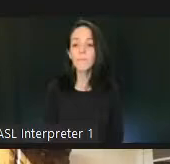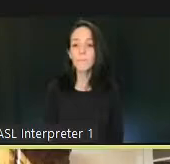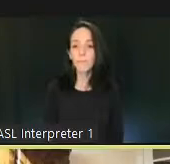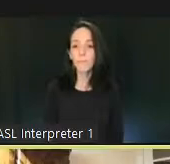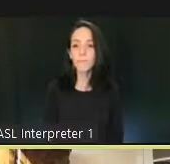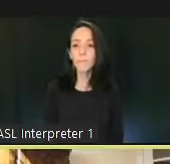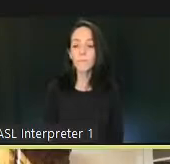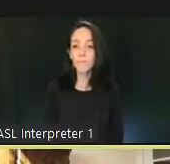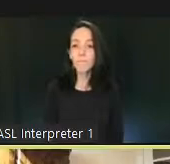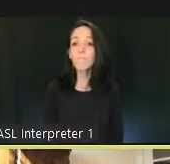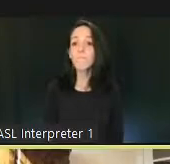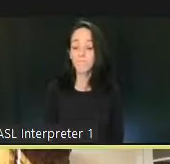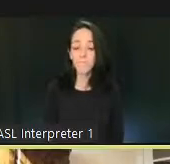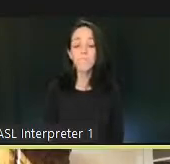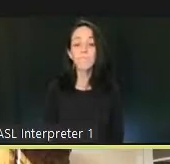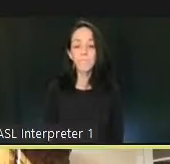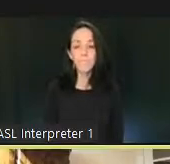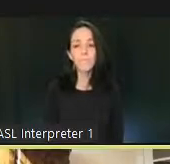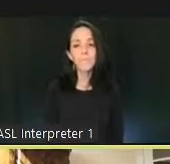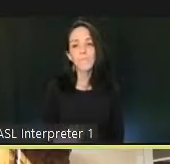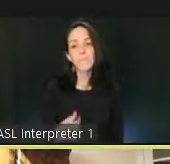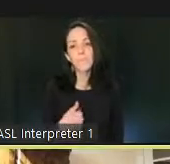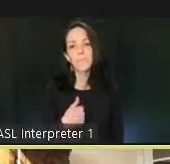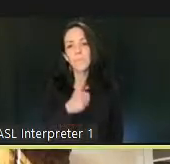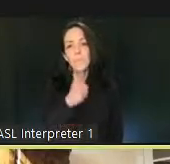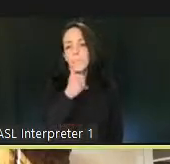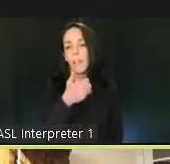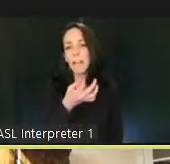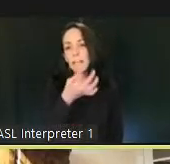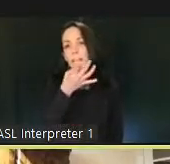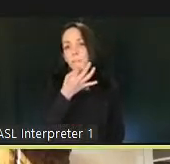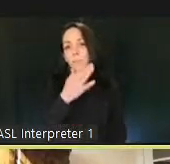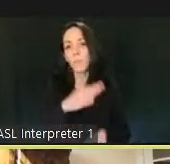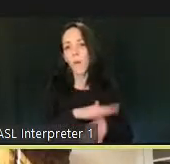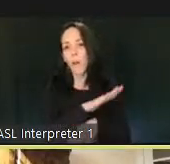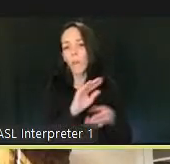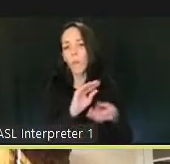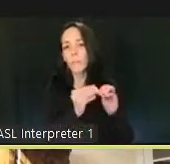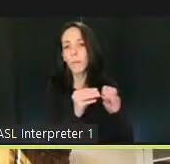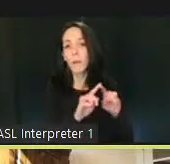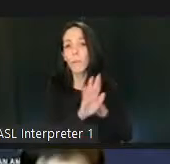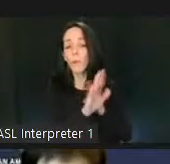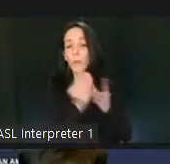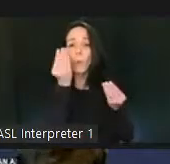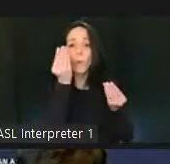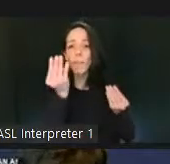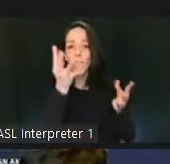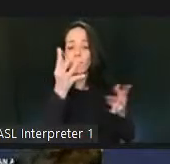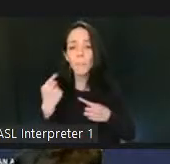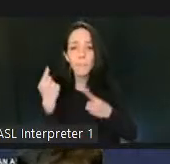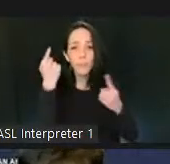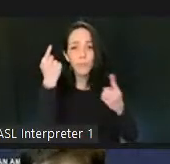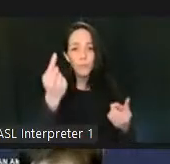I mean, I'm not an expert on the numbers, but from the information you guys have given us,